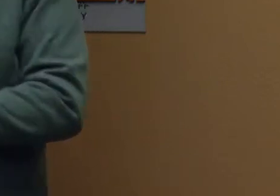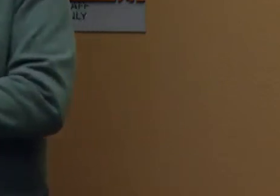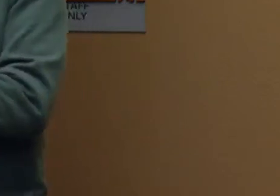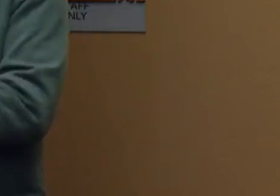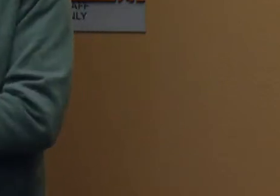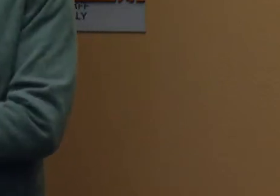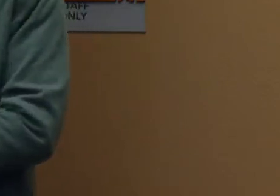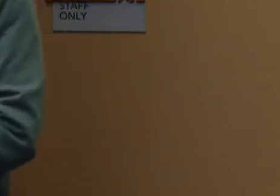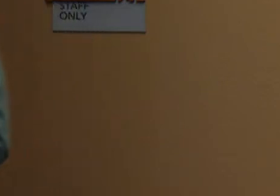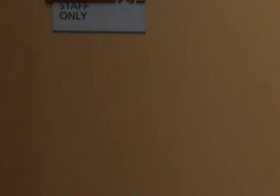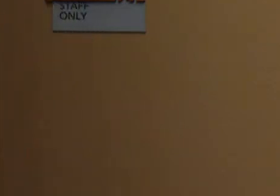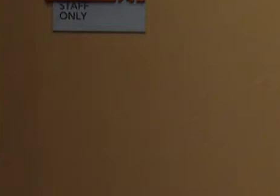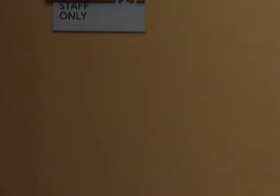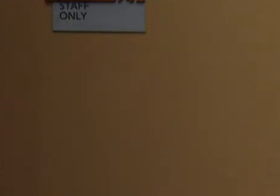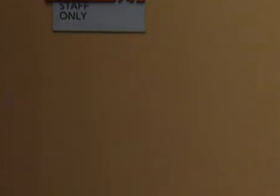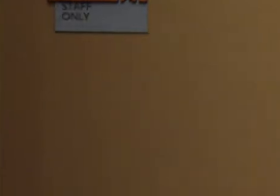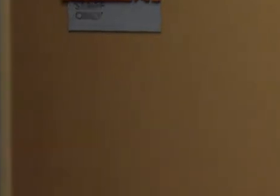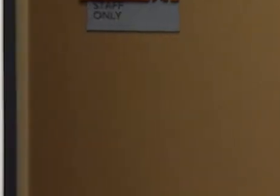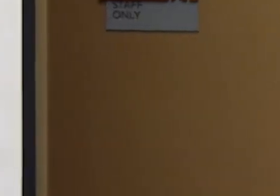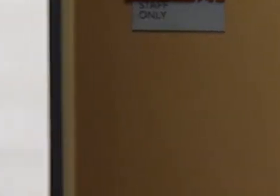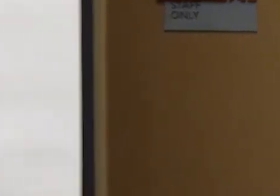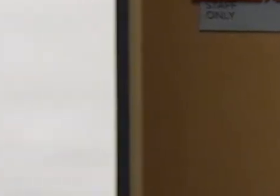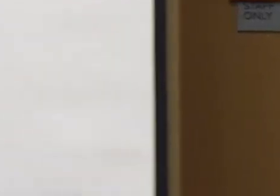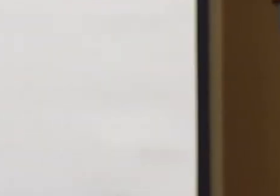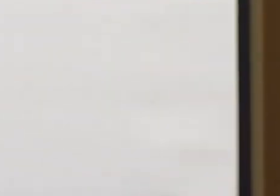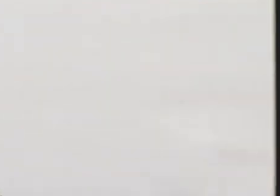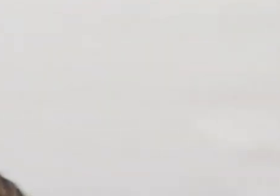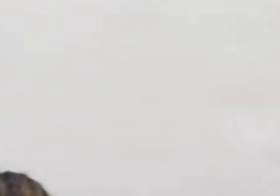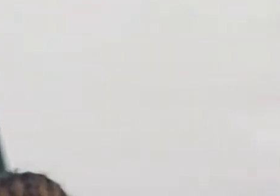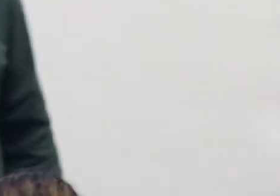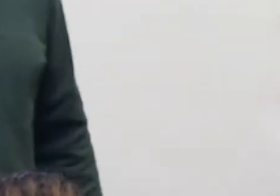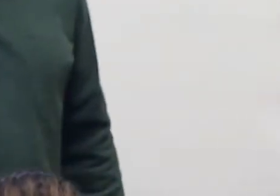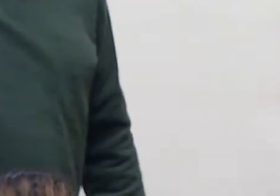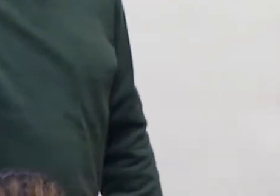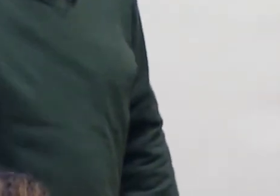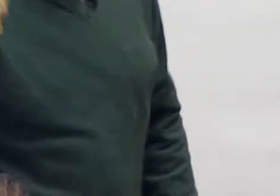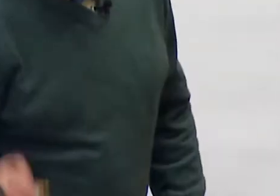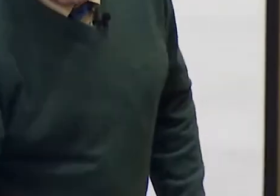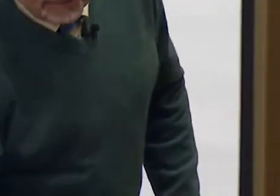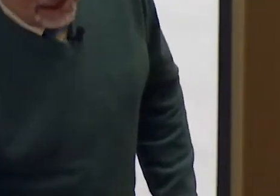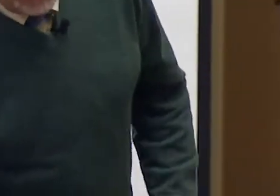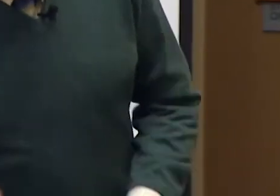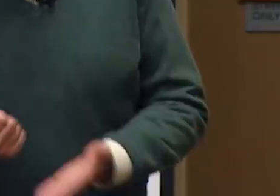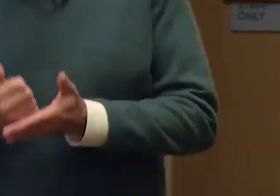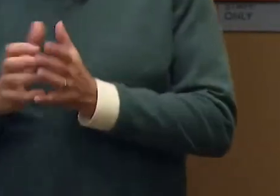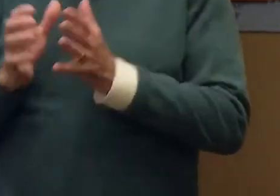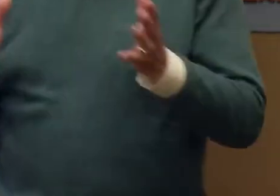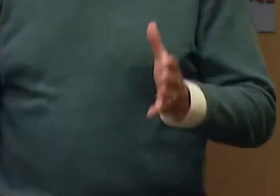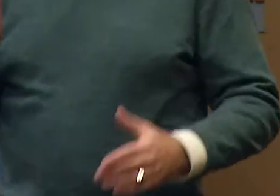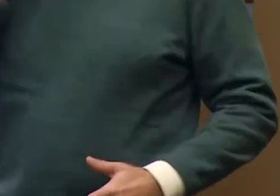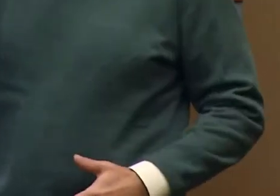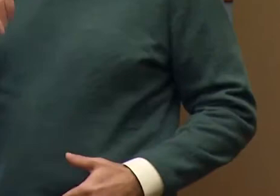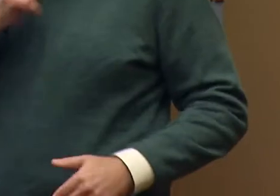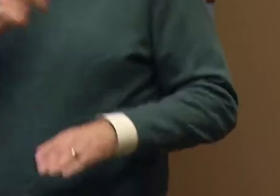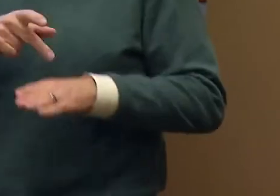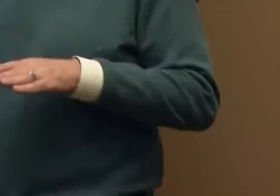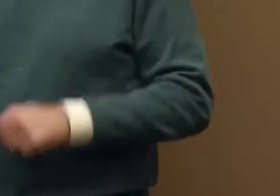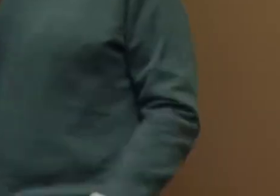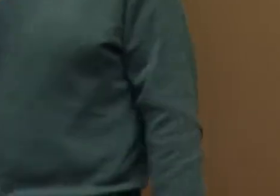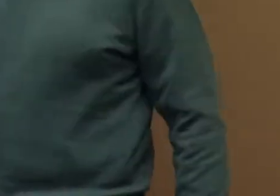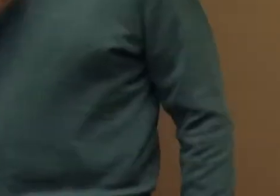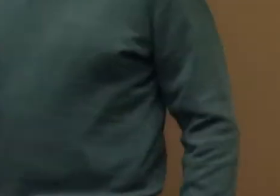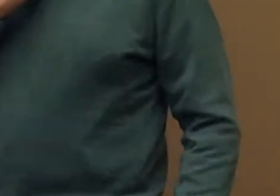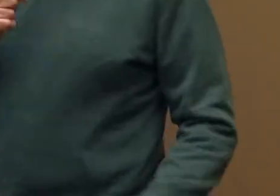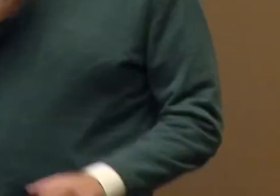asthma issue. I'm going to be drinking water throughout the day, and also my cough drops. They help a